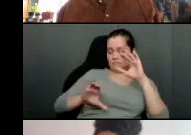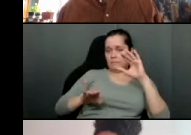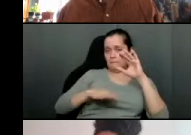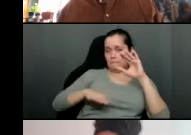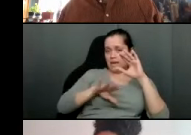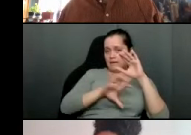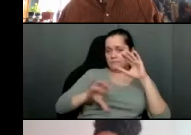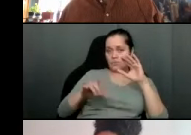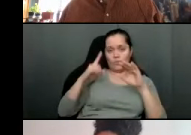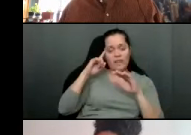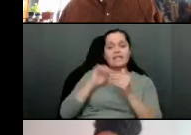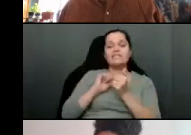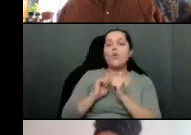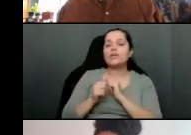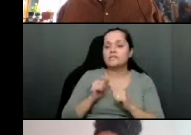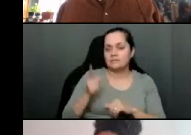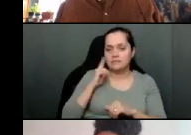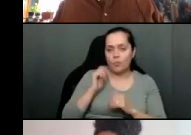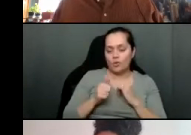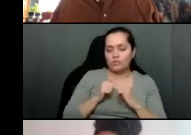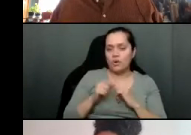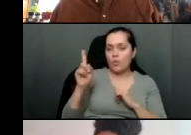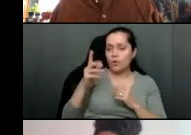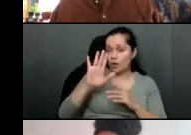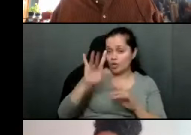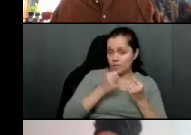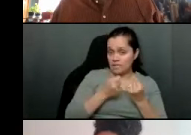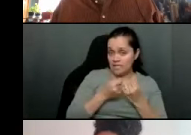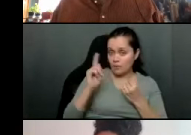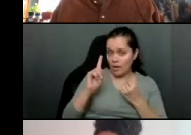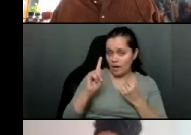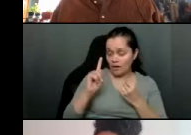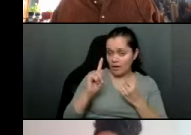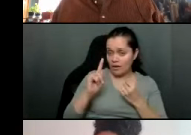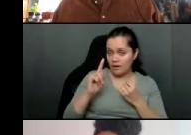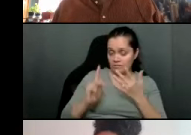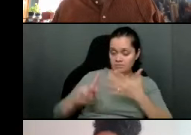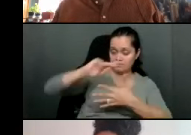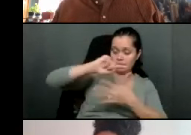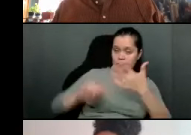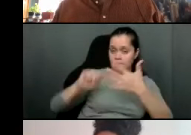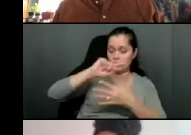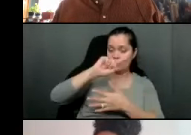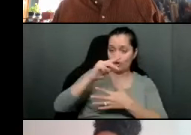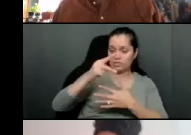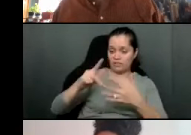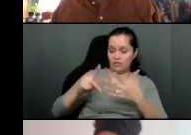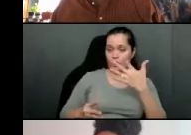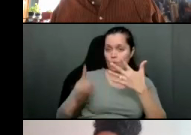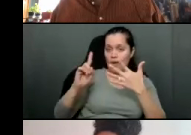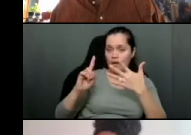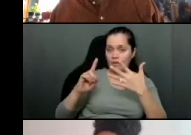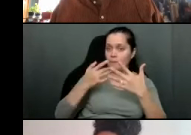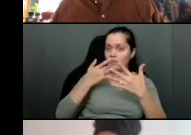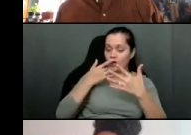Think about sports, for instance. Where do you want your team to be in the standings? You want them to